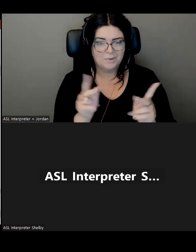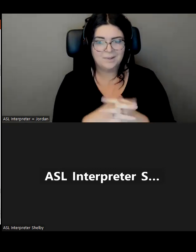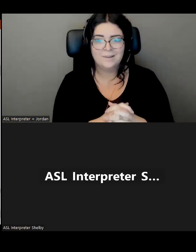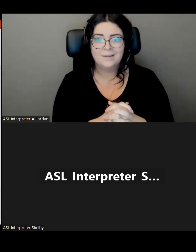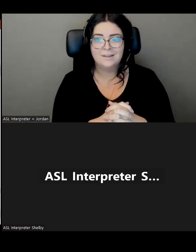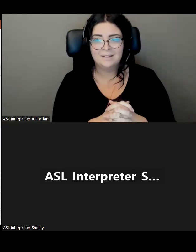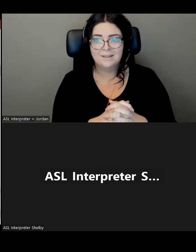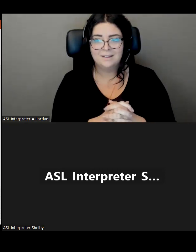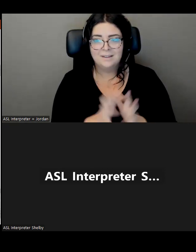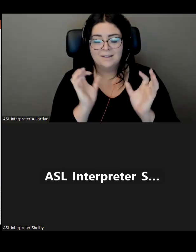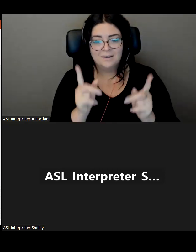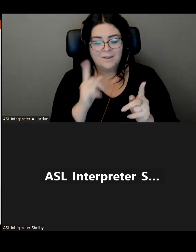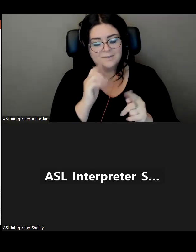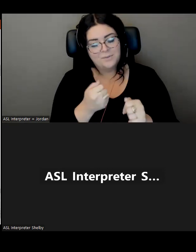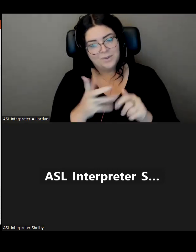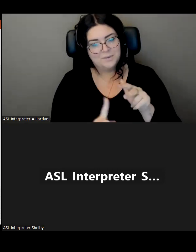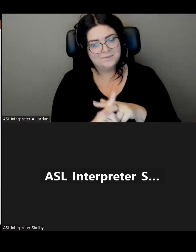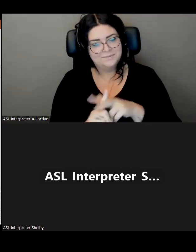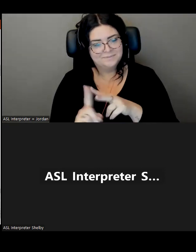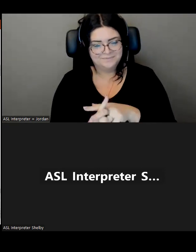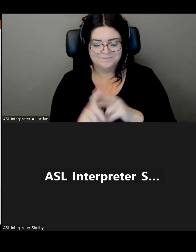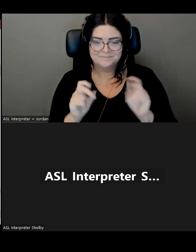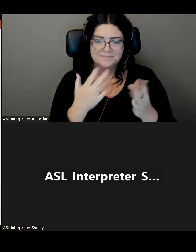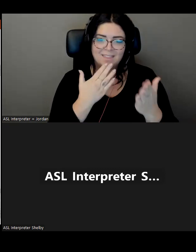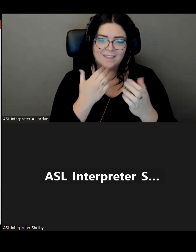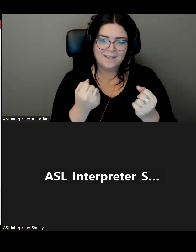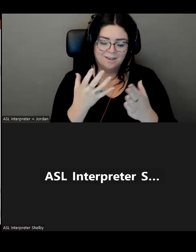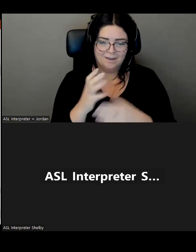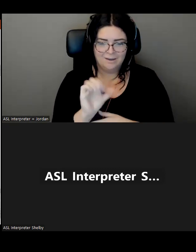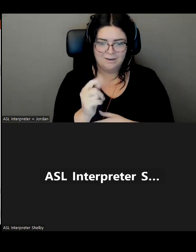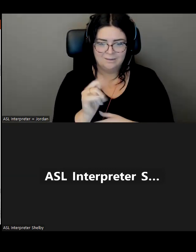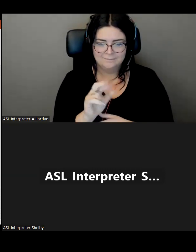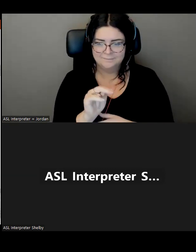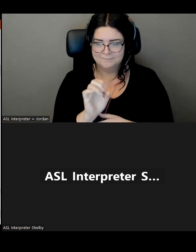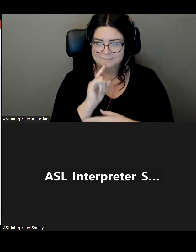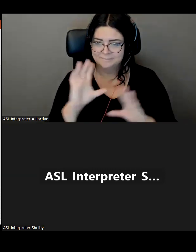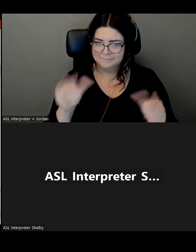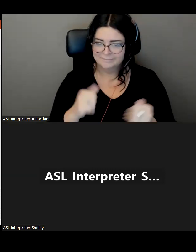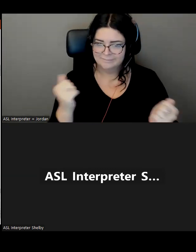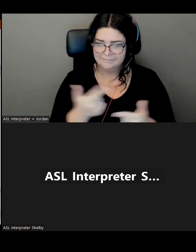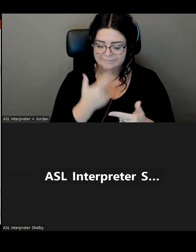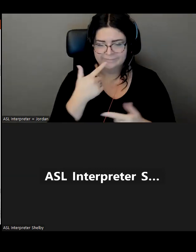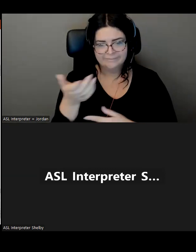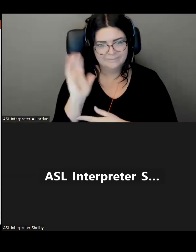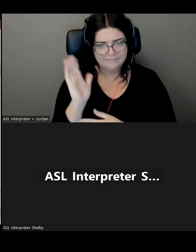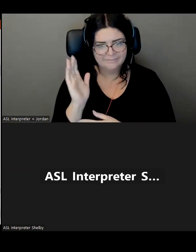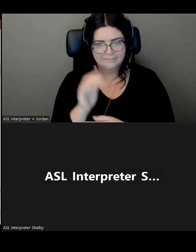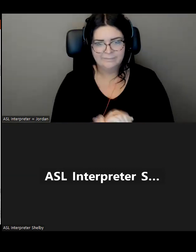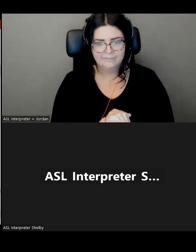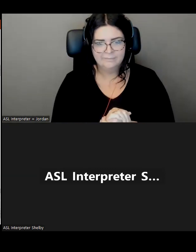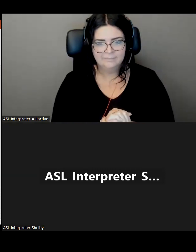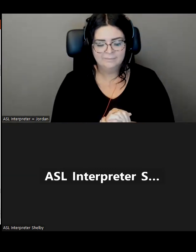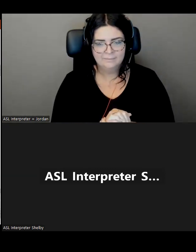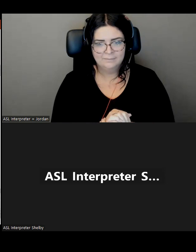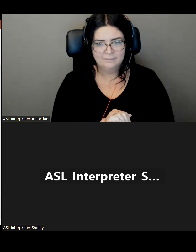Sorry for all the little bumps in that this morning. Thank you, Catherine, for inviting us to present to